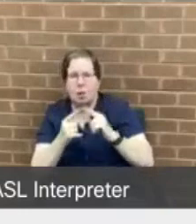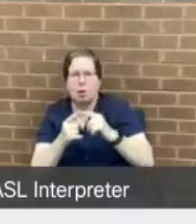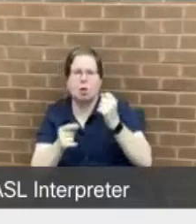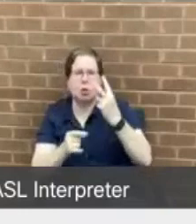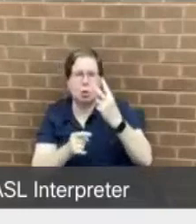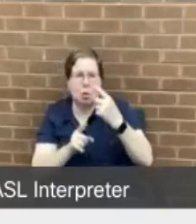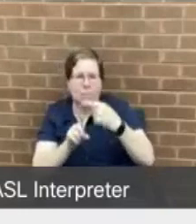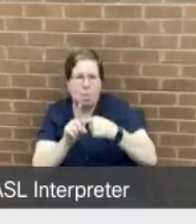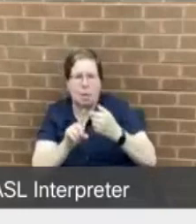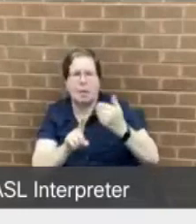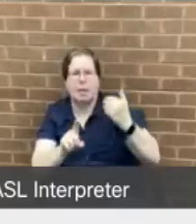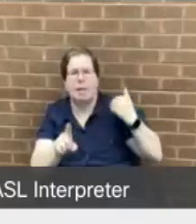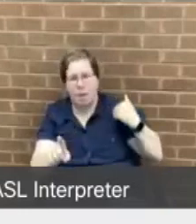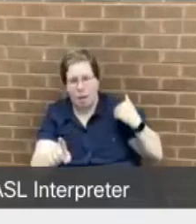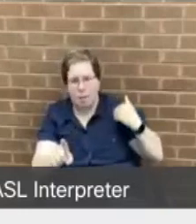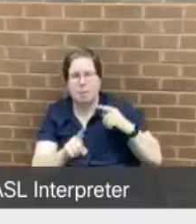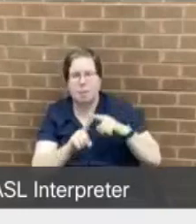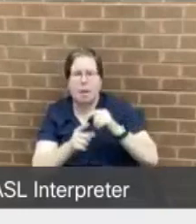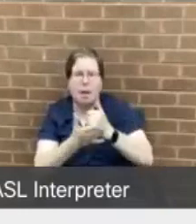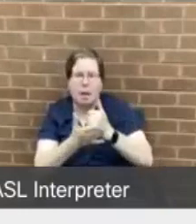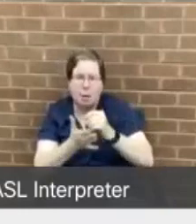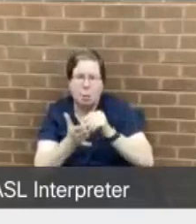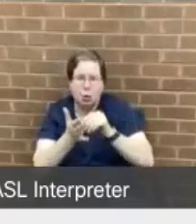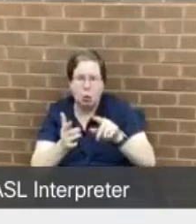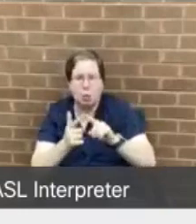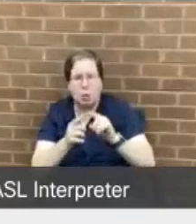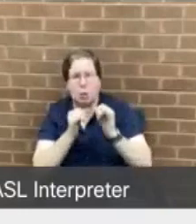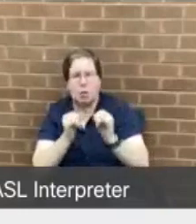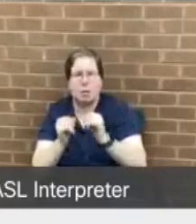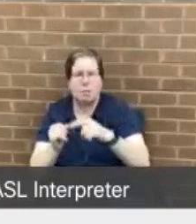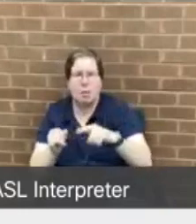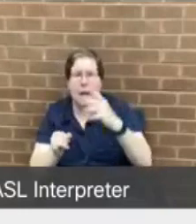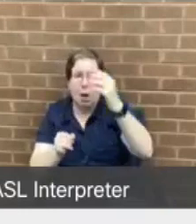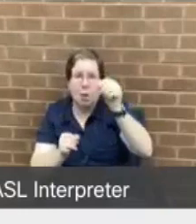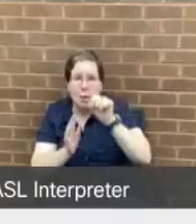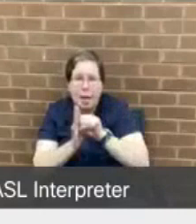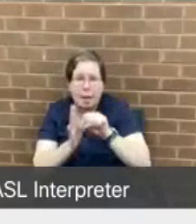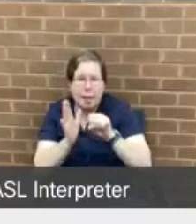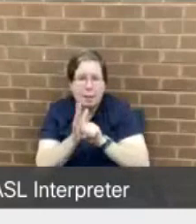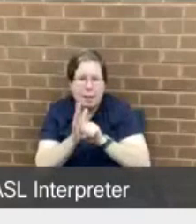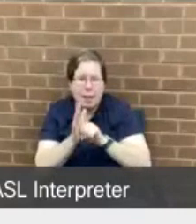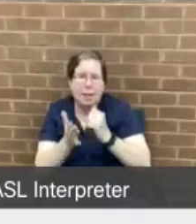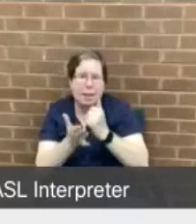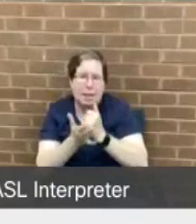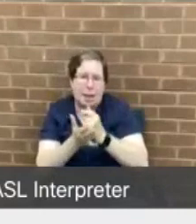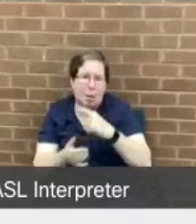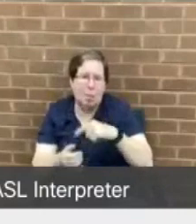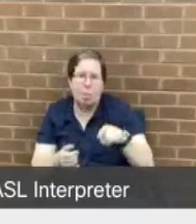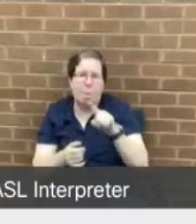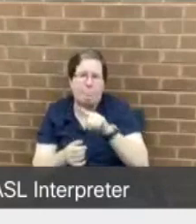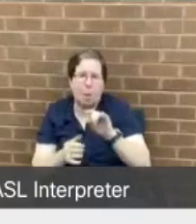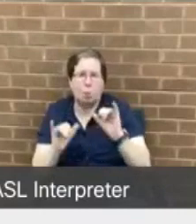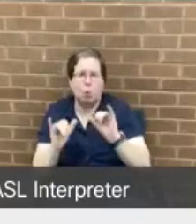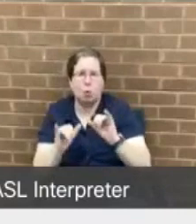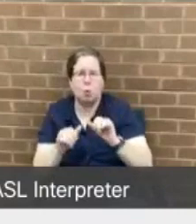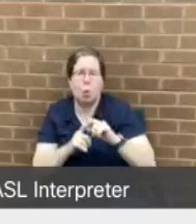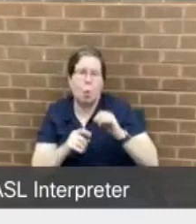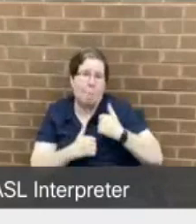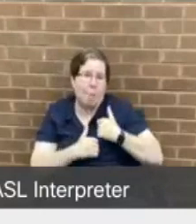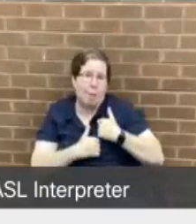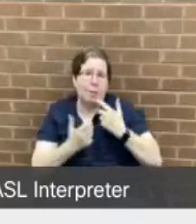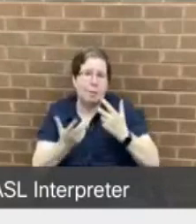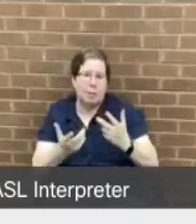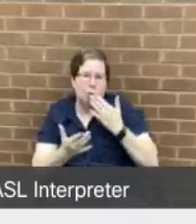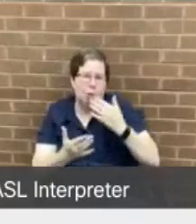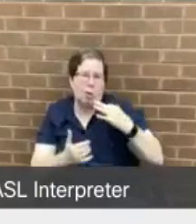advance. So that'll help our students, individuals who might be out of state during that period of time, even living overseas with some of the military. So a lot of great benefits